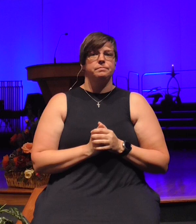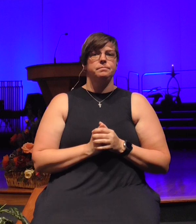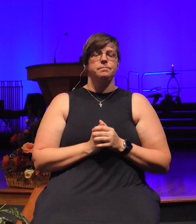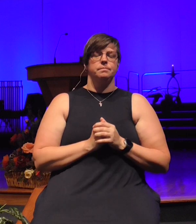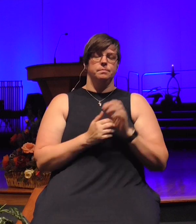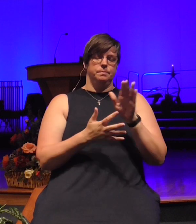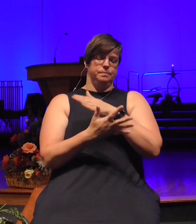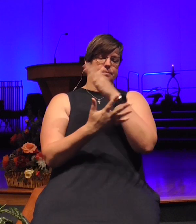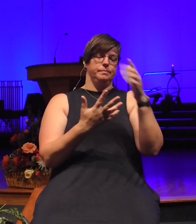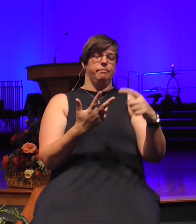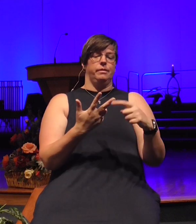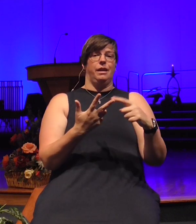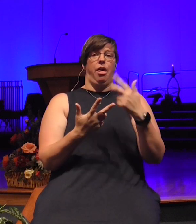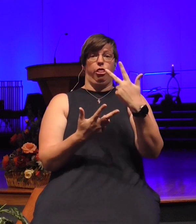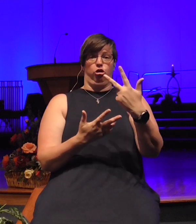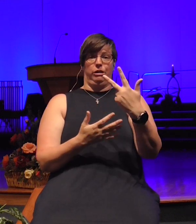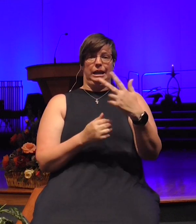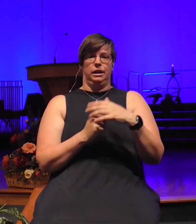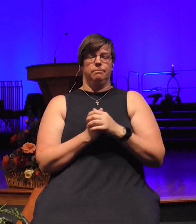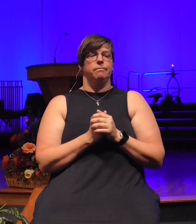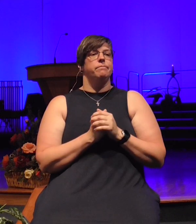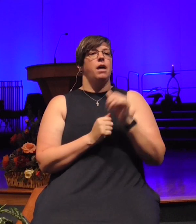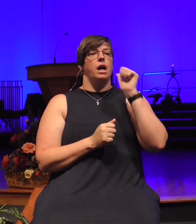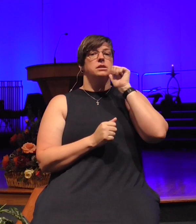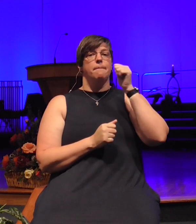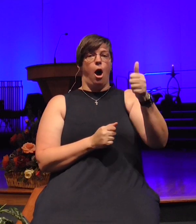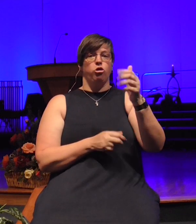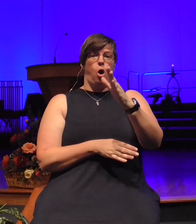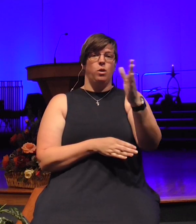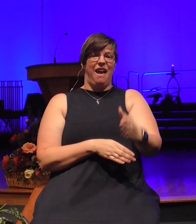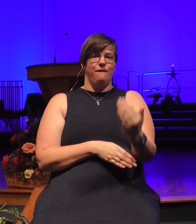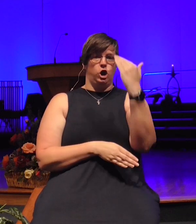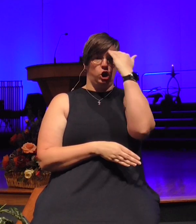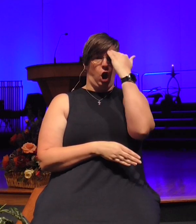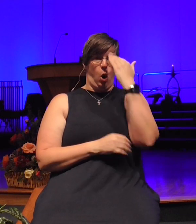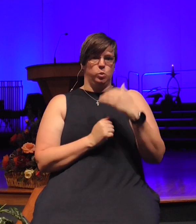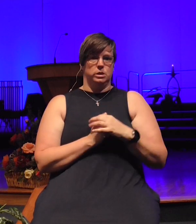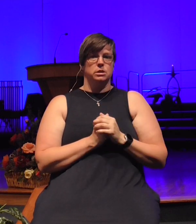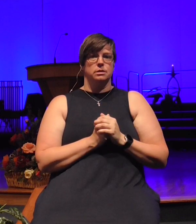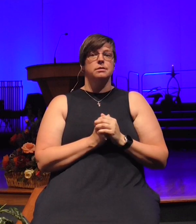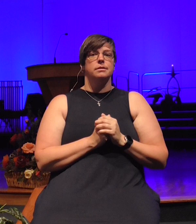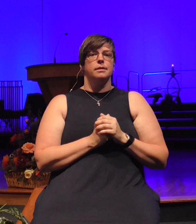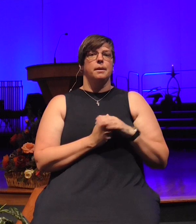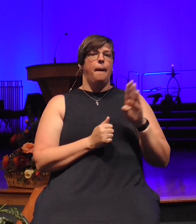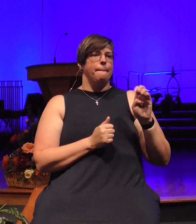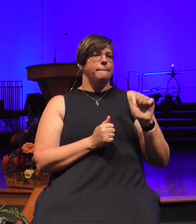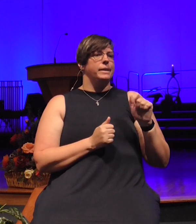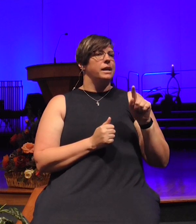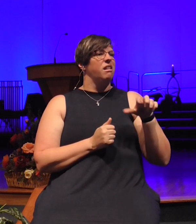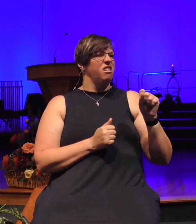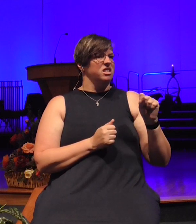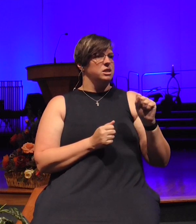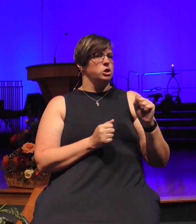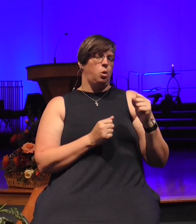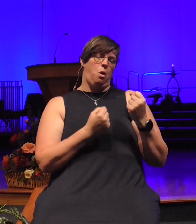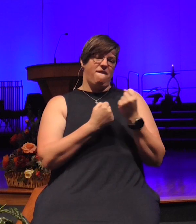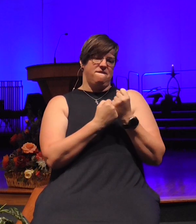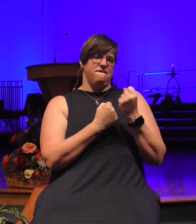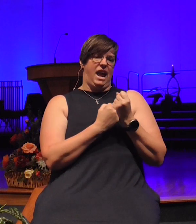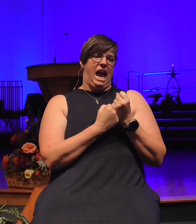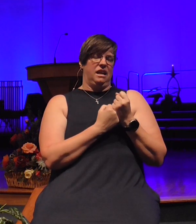Commandment 3, tomorrow never knows. The Beatles were fans of